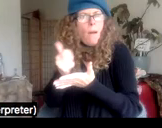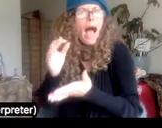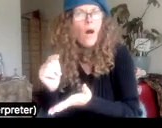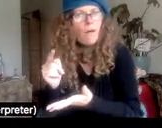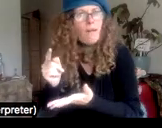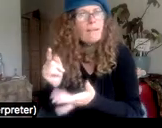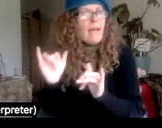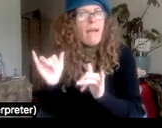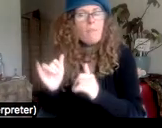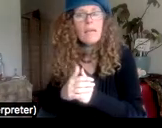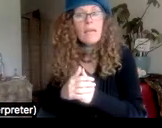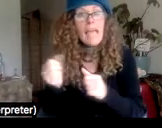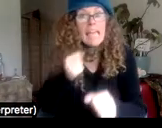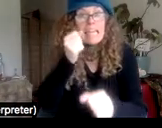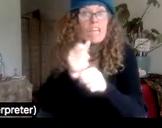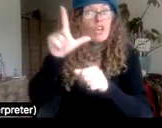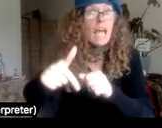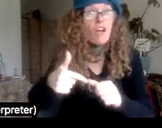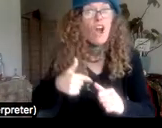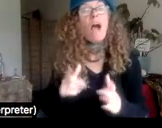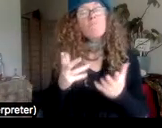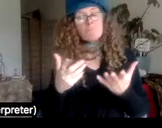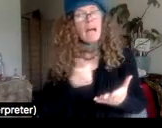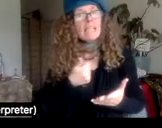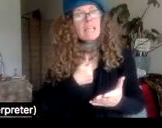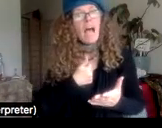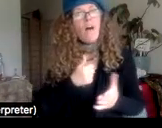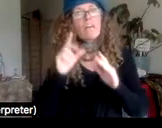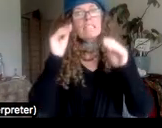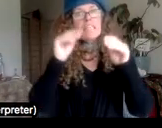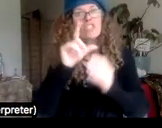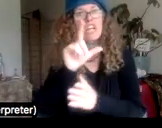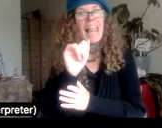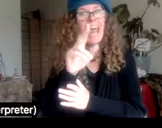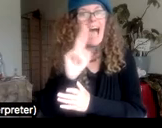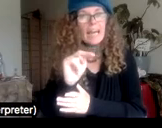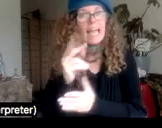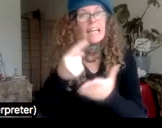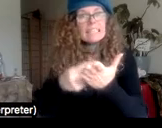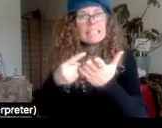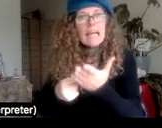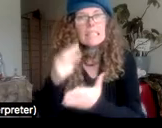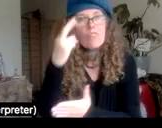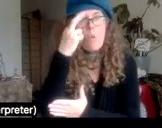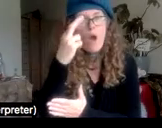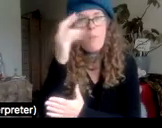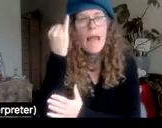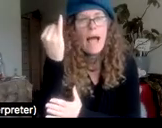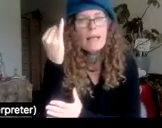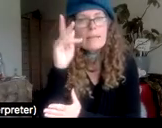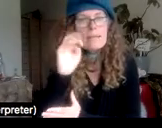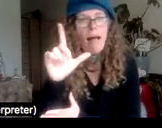Years later, I was teaching Latin and discussing the Roman ideal of